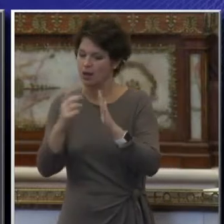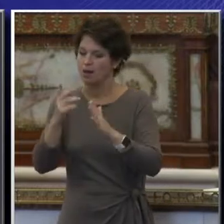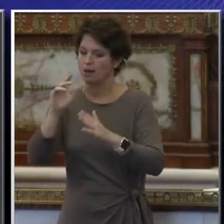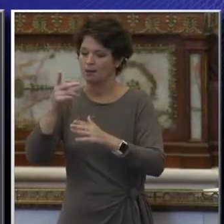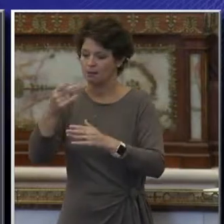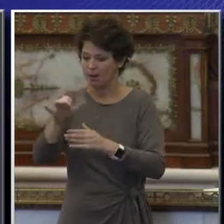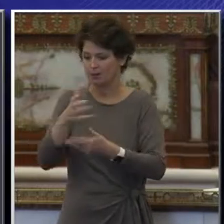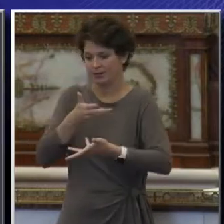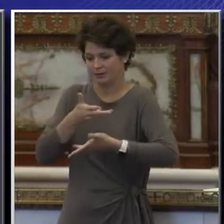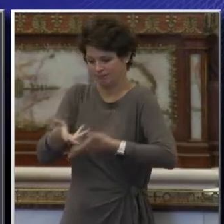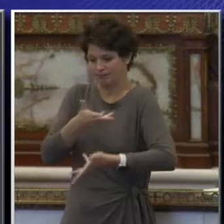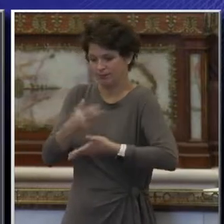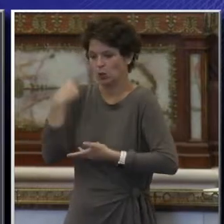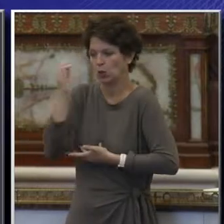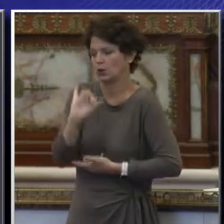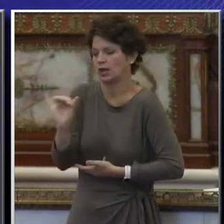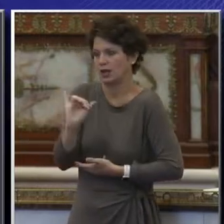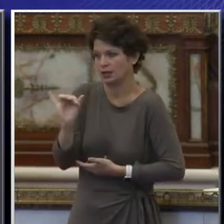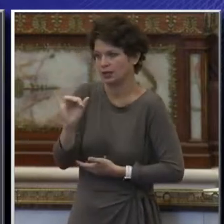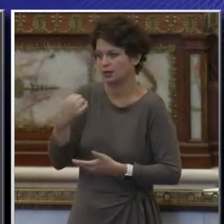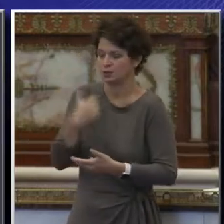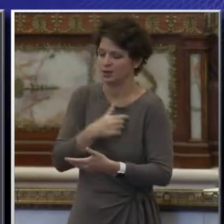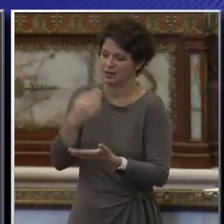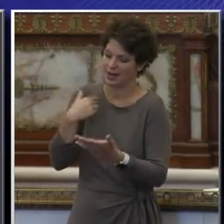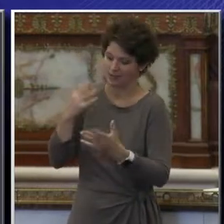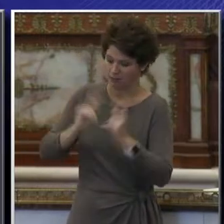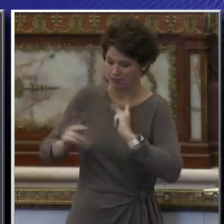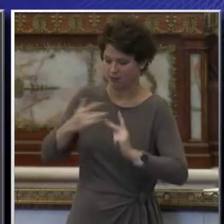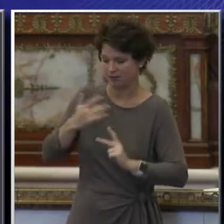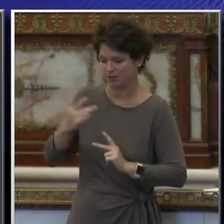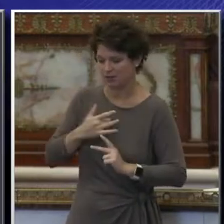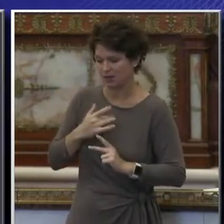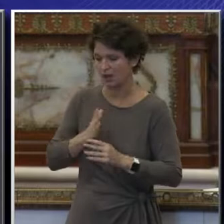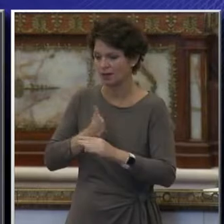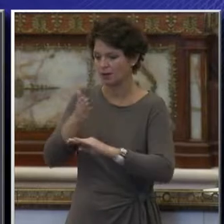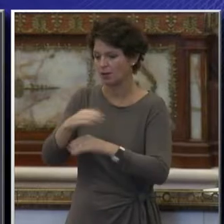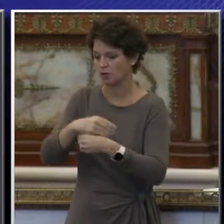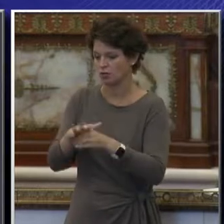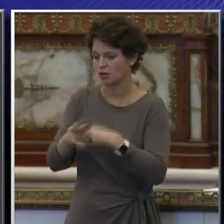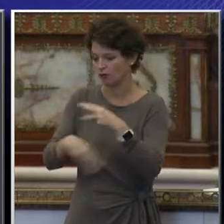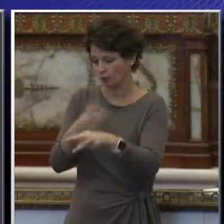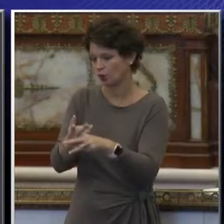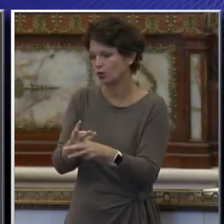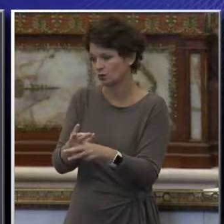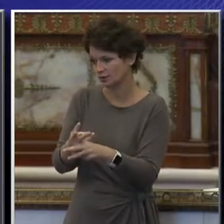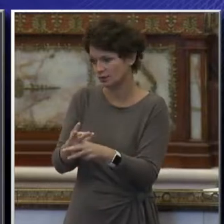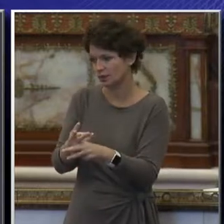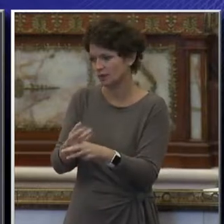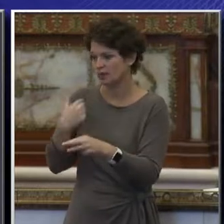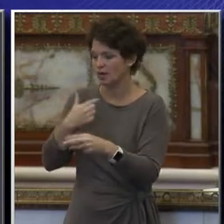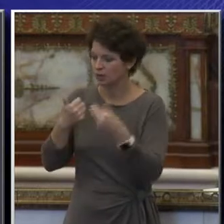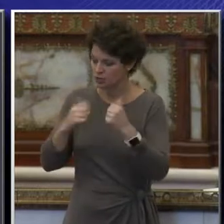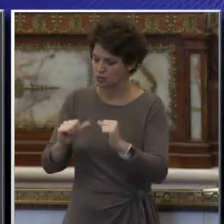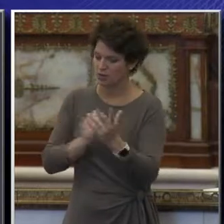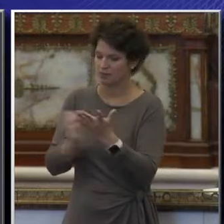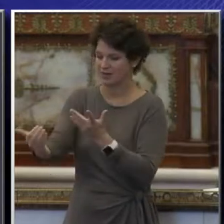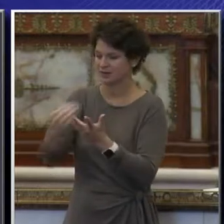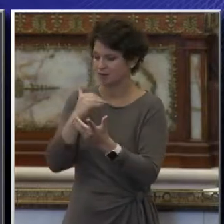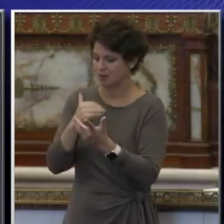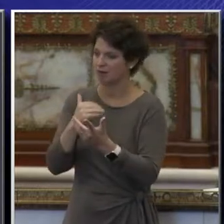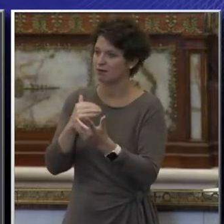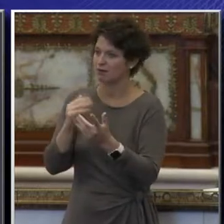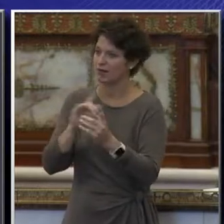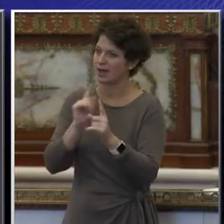be so that we can have folks feel in this post-COVID world that we're trying to be as transparent